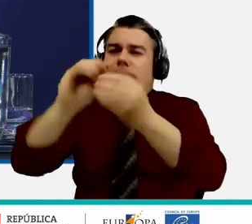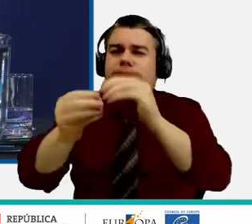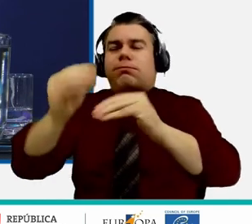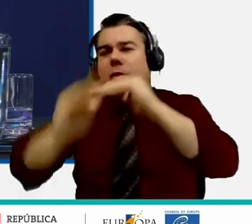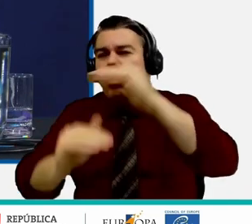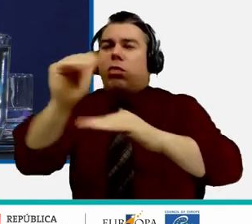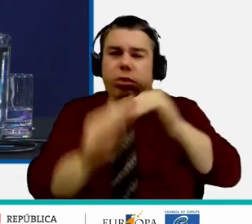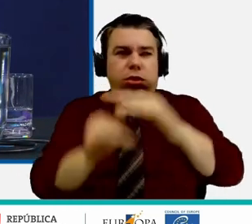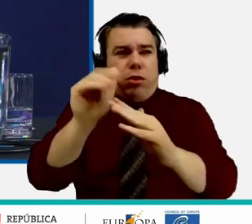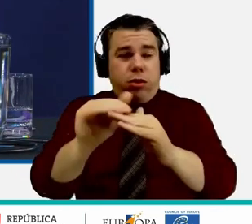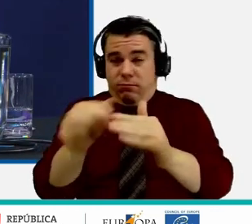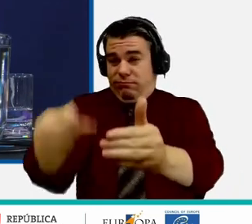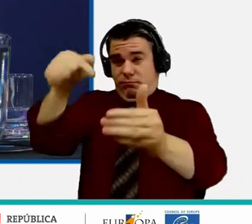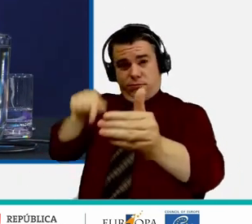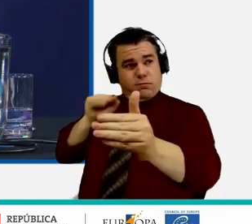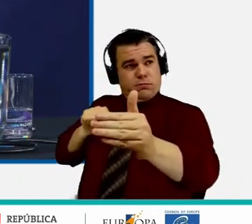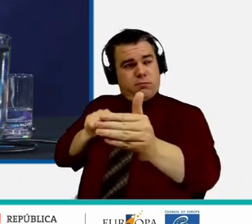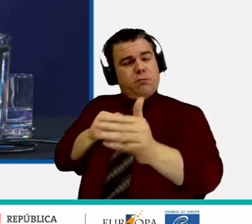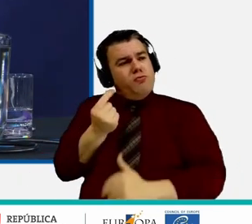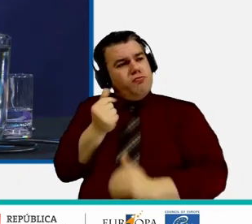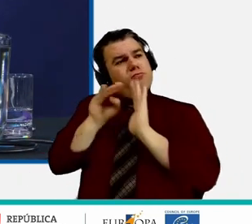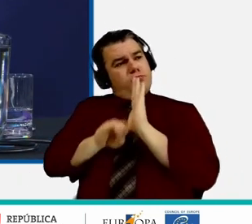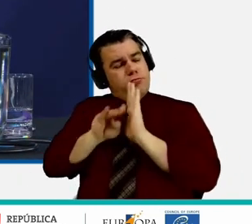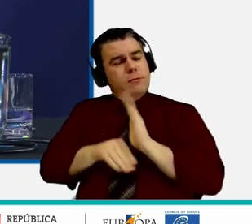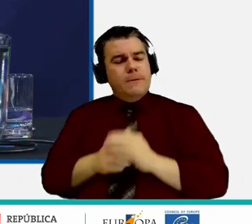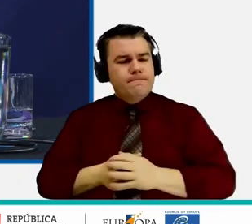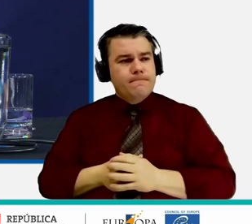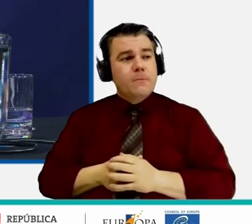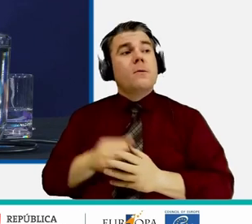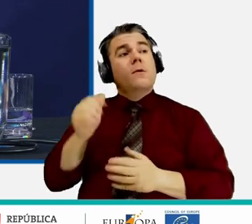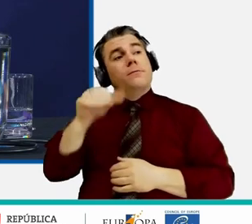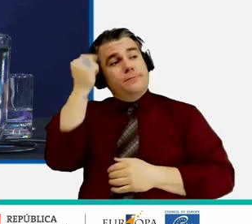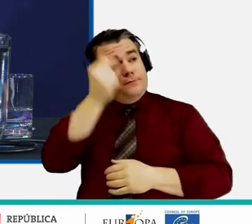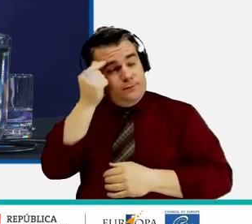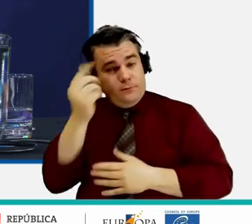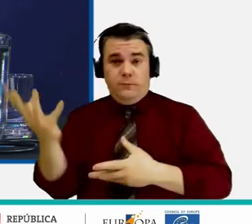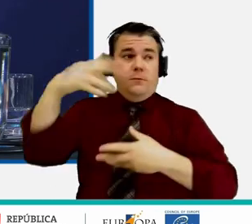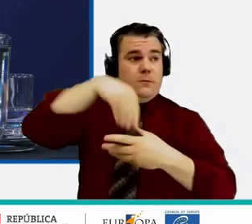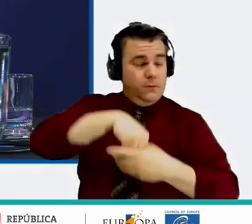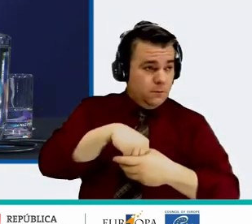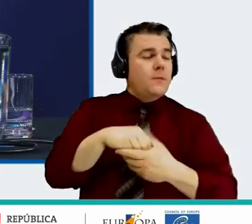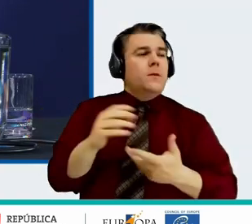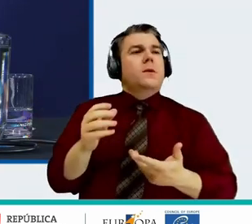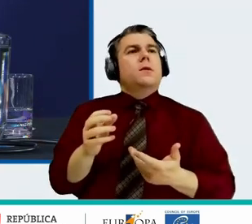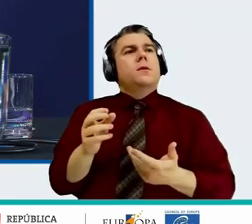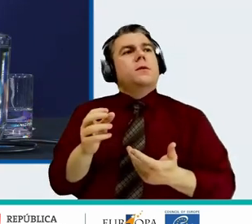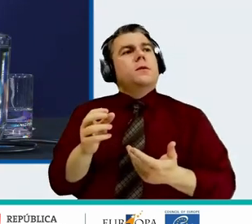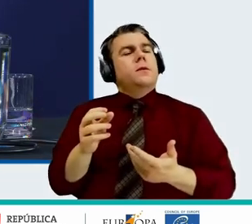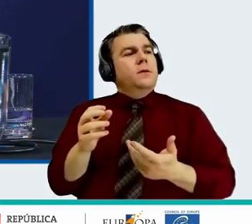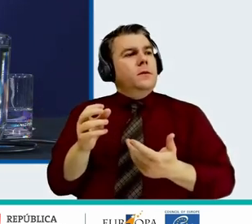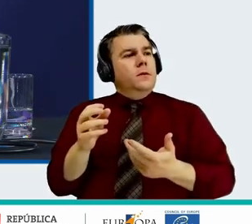Also, other government institutions are involved in activities that include disaster